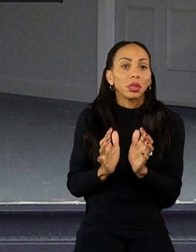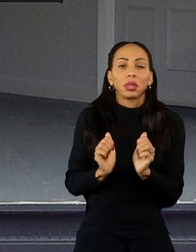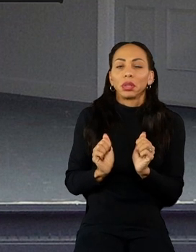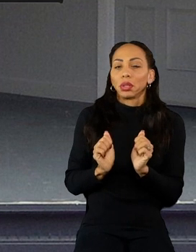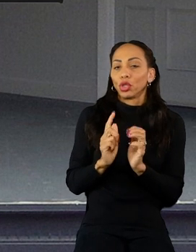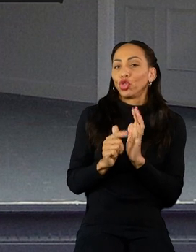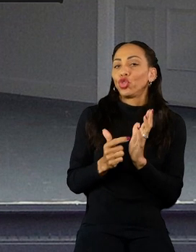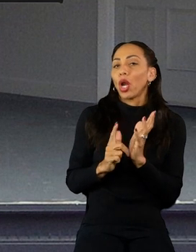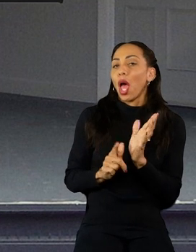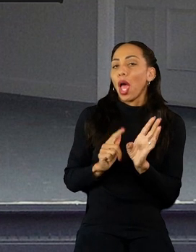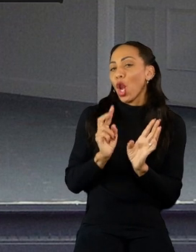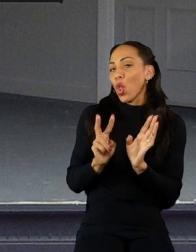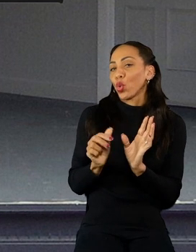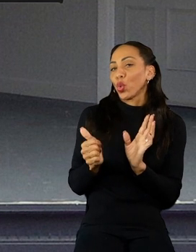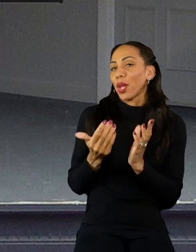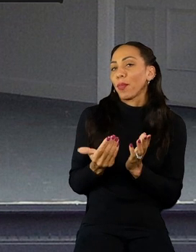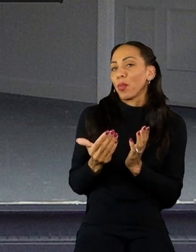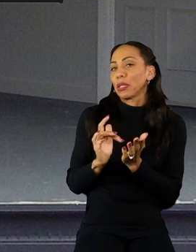Okay.